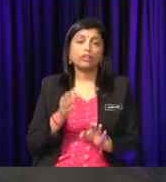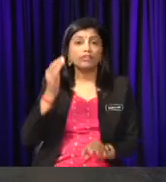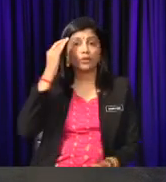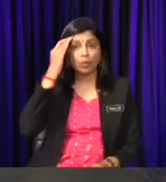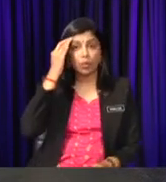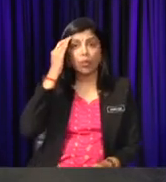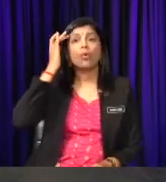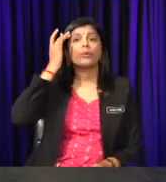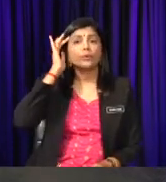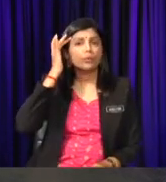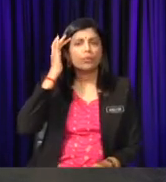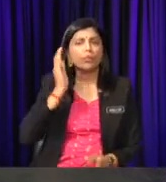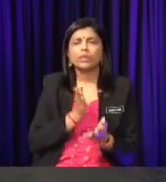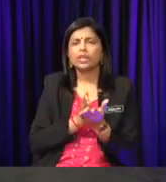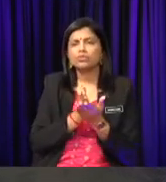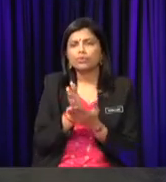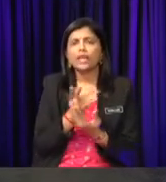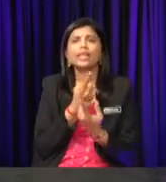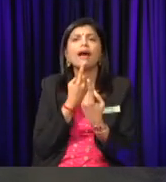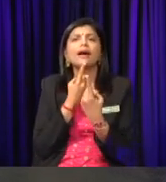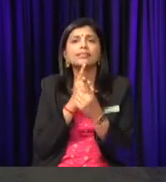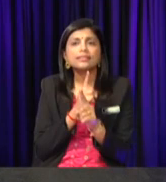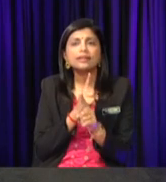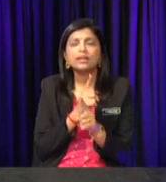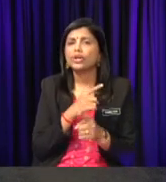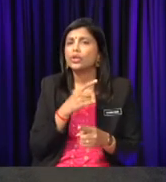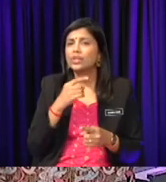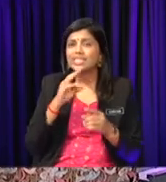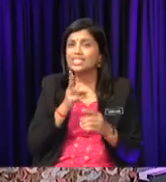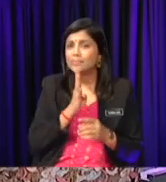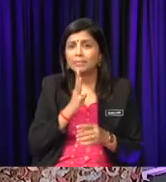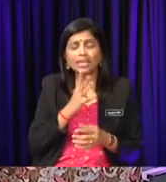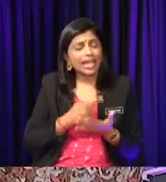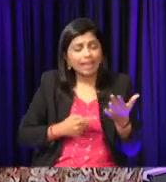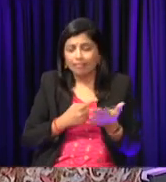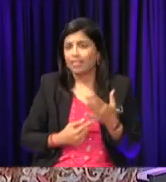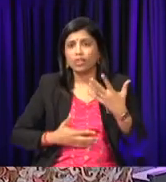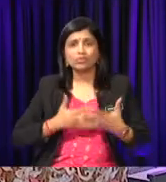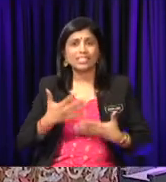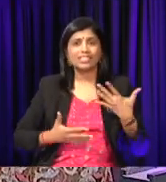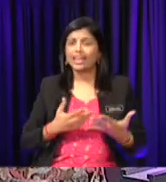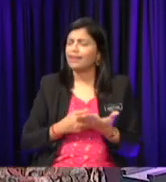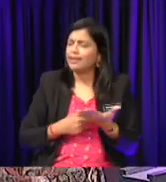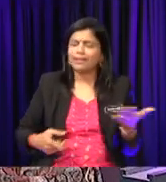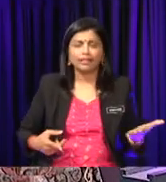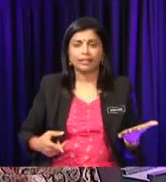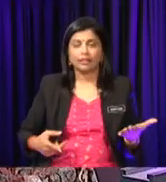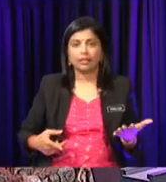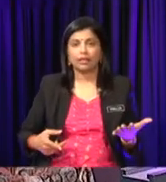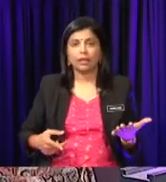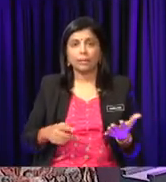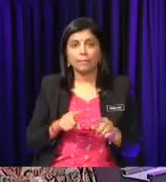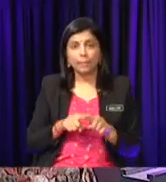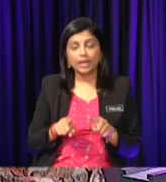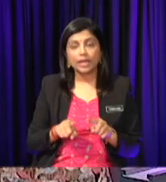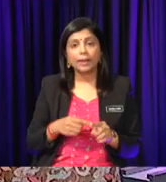gentlemen, boys and girls, mm-hmm. please, please, please speak. Okay? Okay. All right. Okay, let's move on to the next one. Okay,